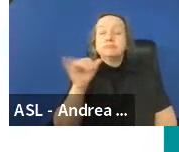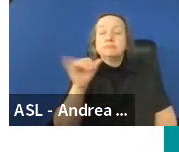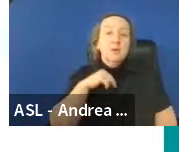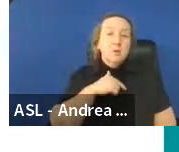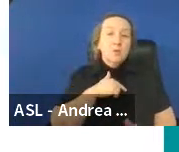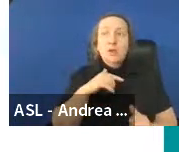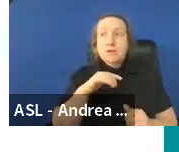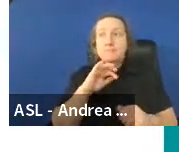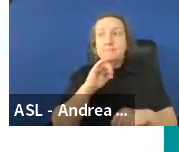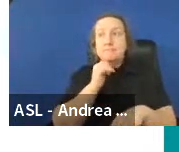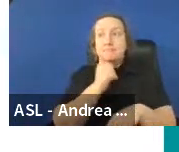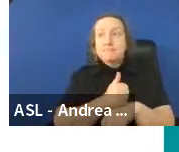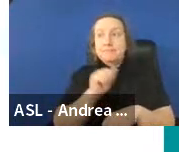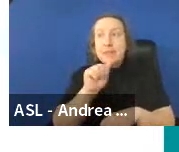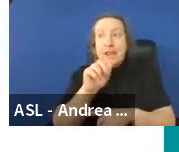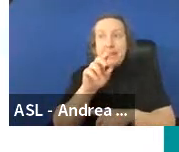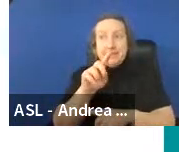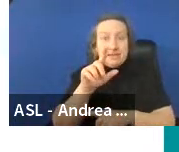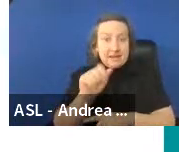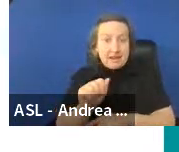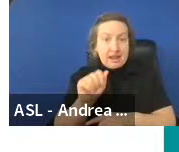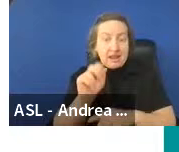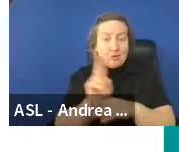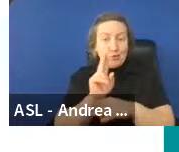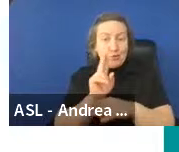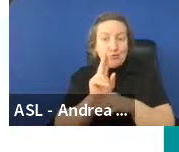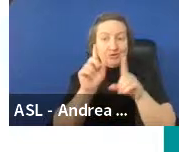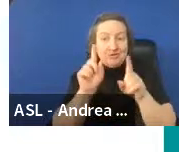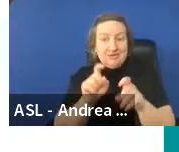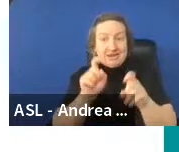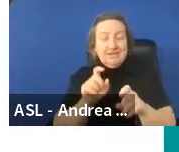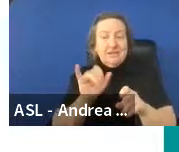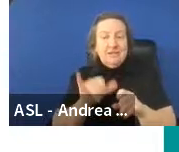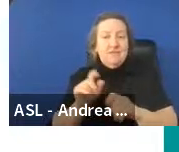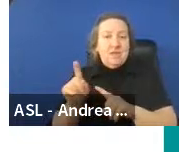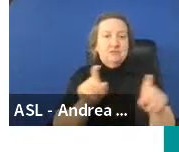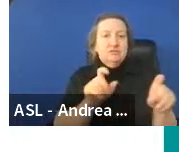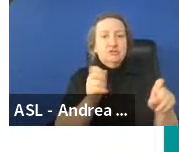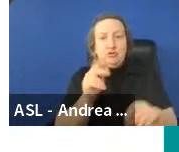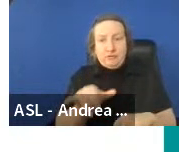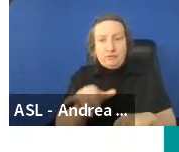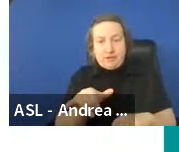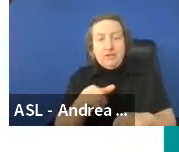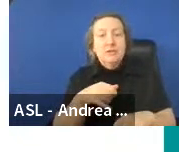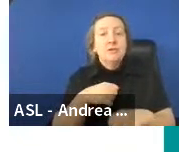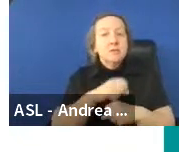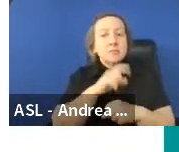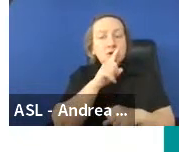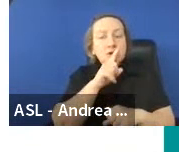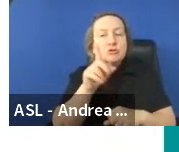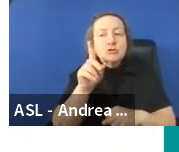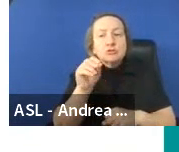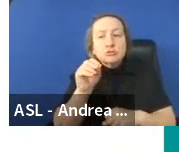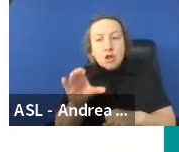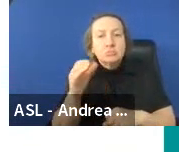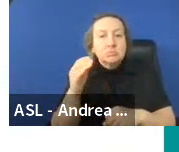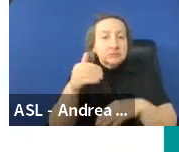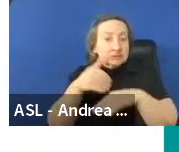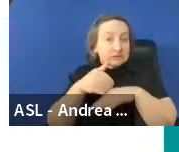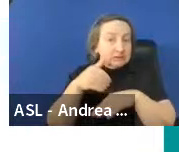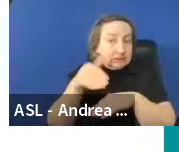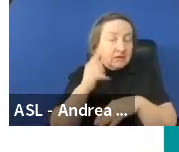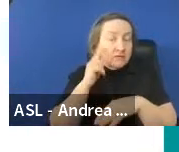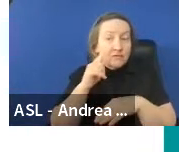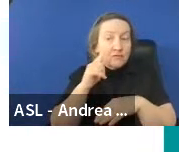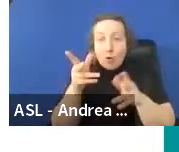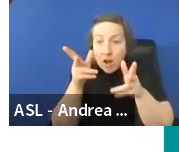ADA user testing of the survey, as well as making sure that documents that were sent out for listening